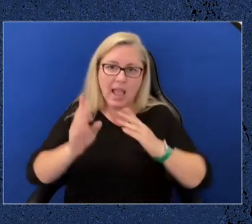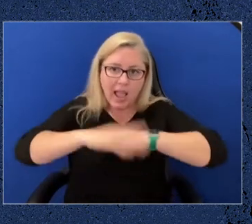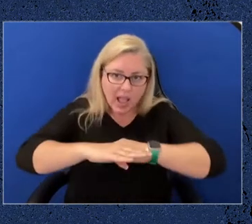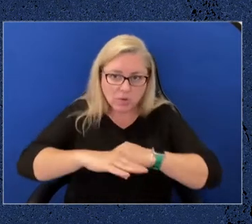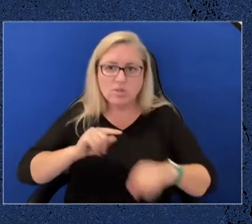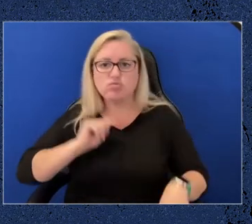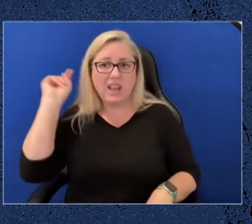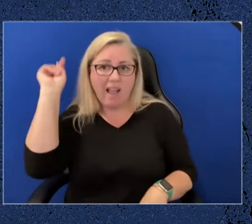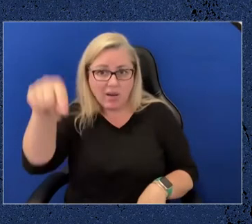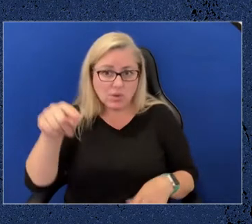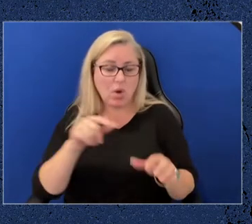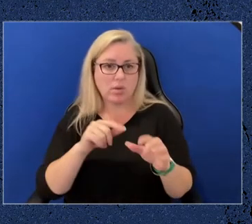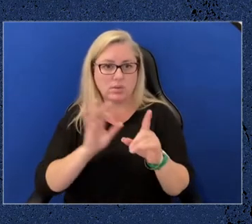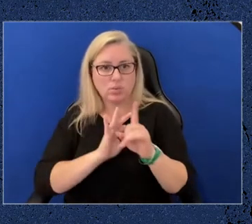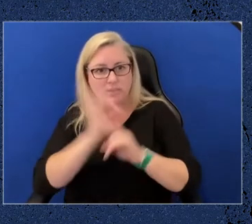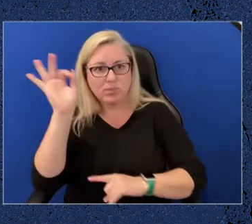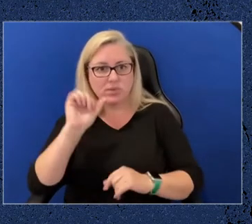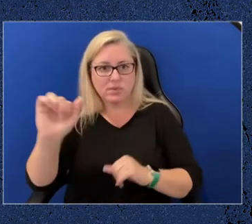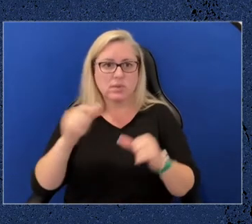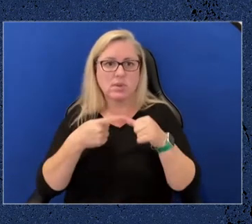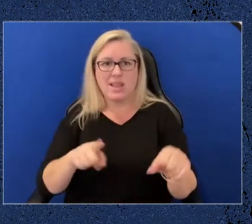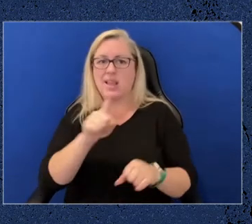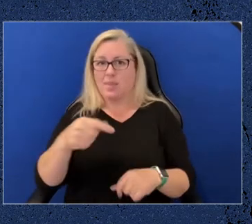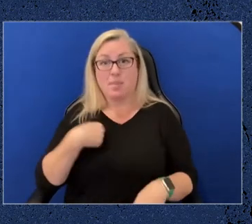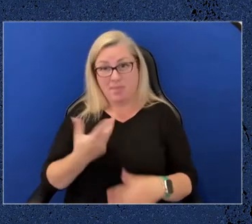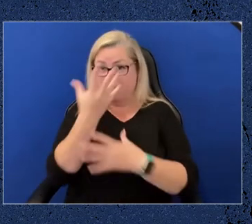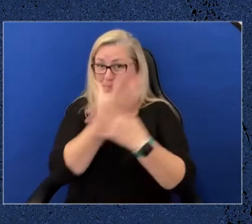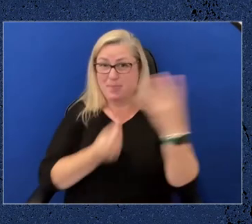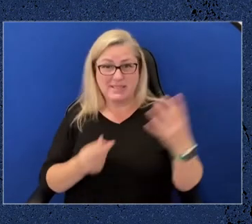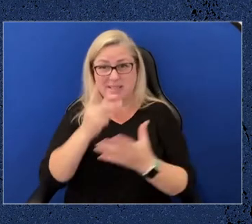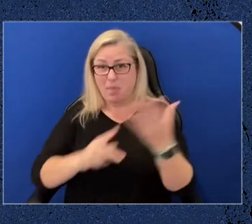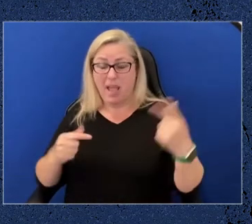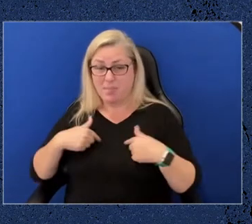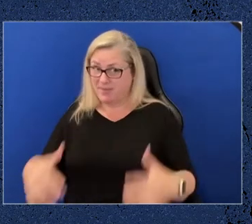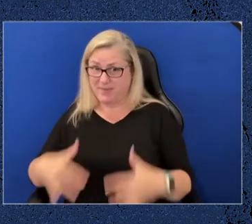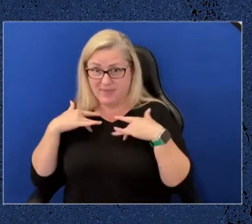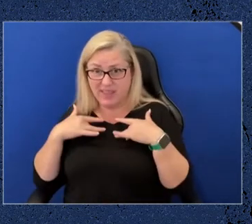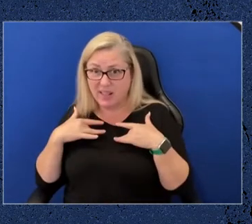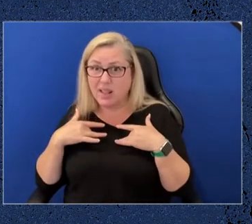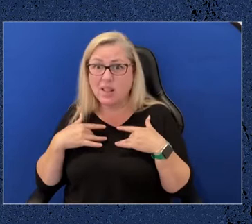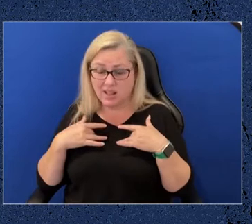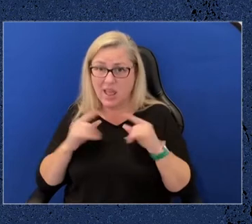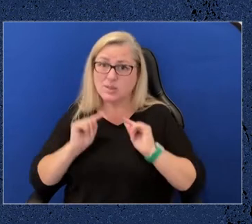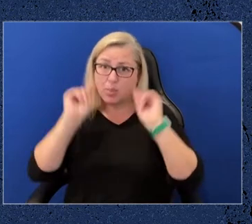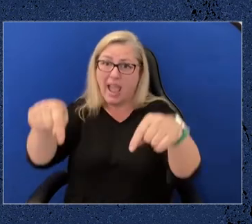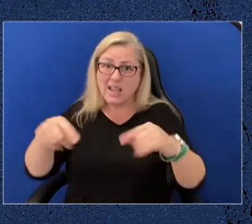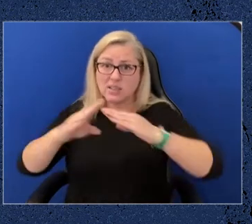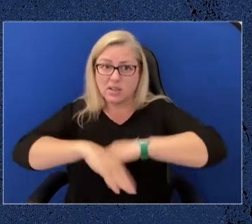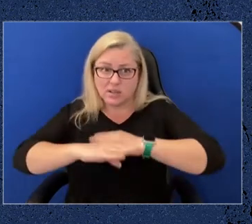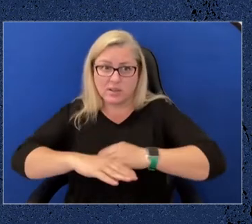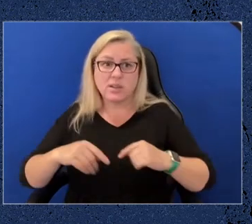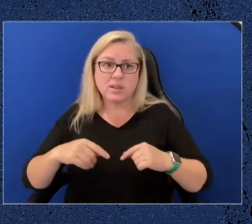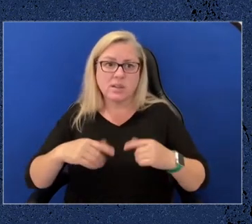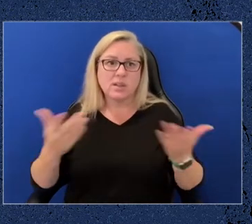outdoors, you'll get better results. That's a missing part, I reckon, the on country, getting out, out on country, you know, like a... I mean, you're always on country. We're sitting on country right